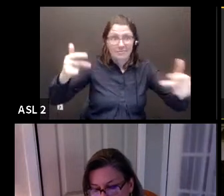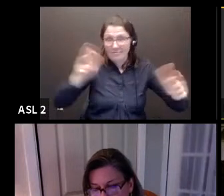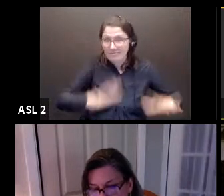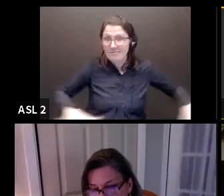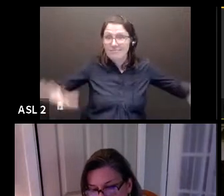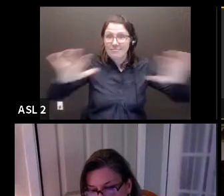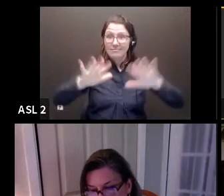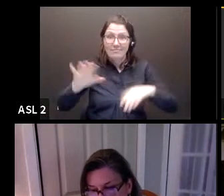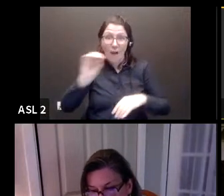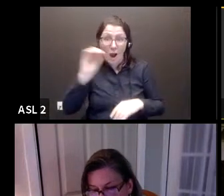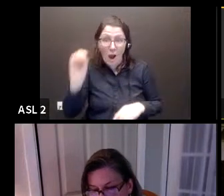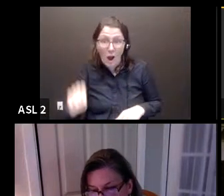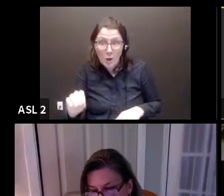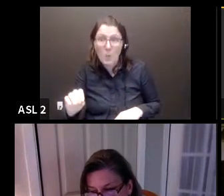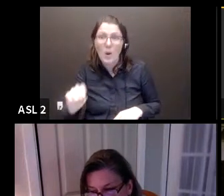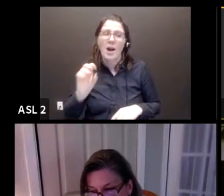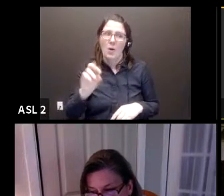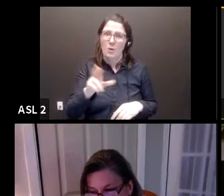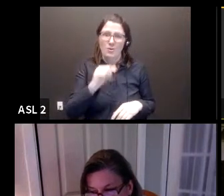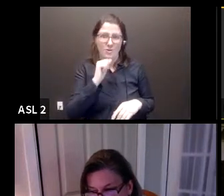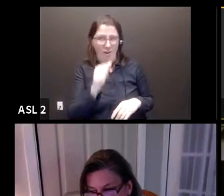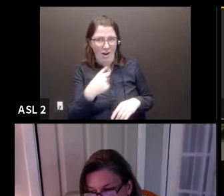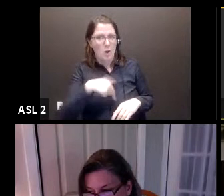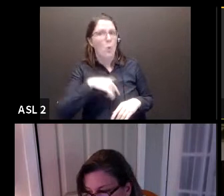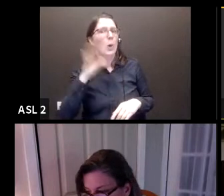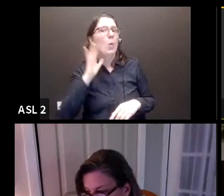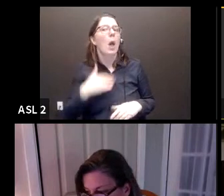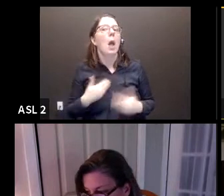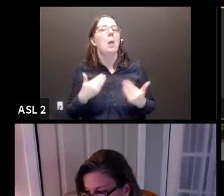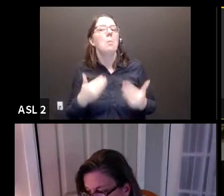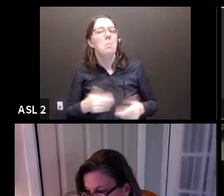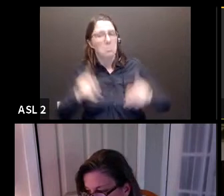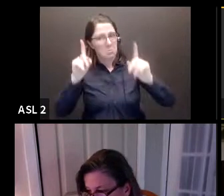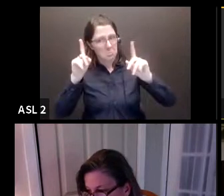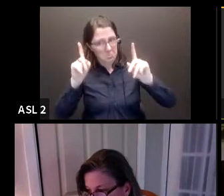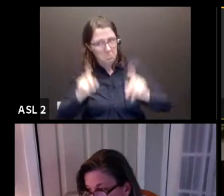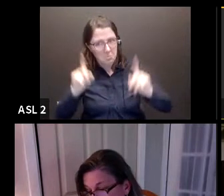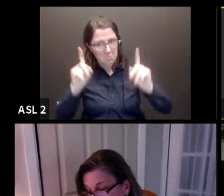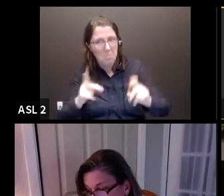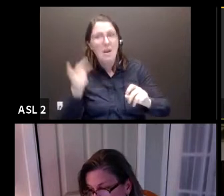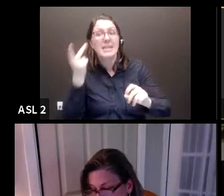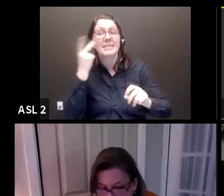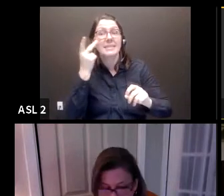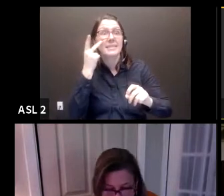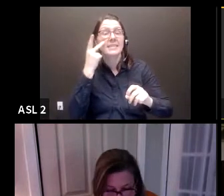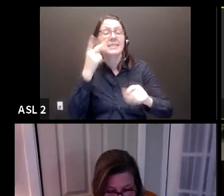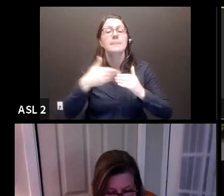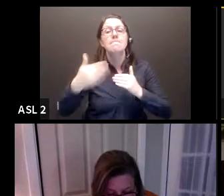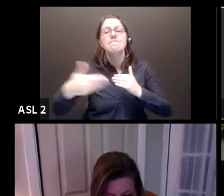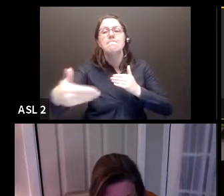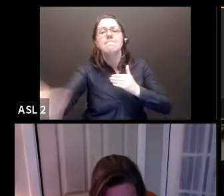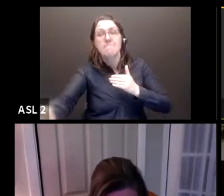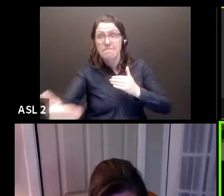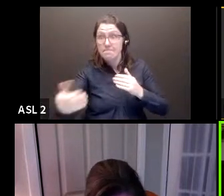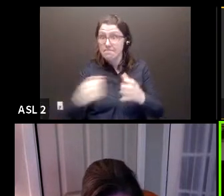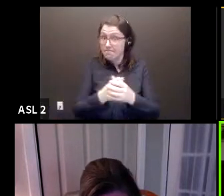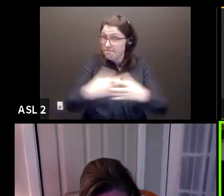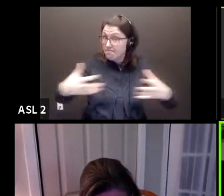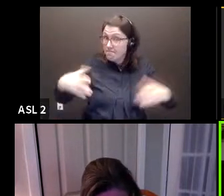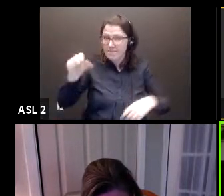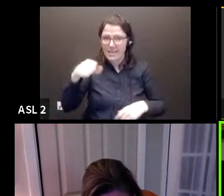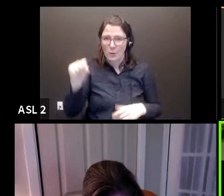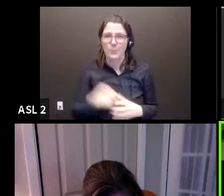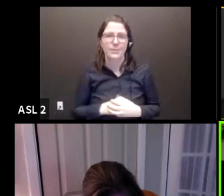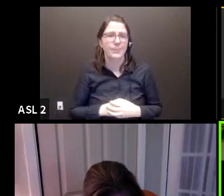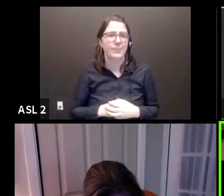to dip our toe into that water and see where it takes us in the in the years ahead thank you thank you very much